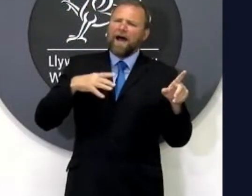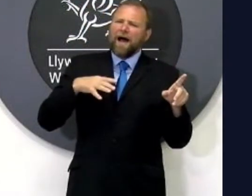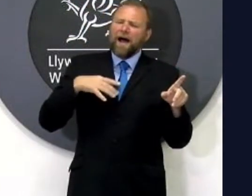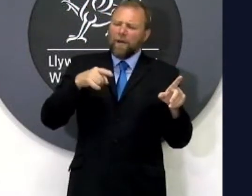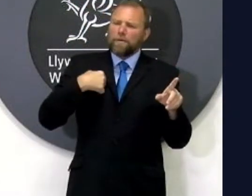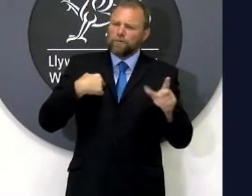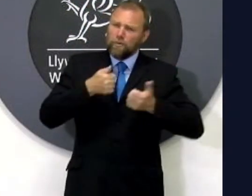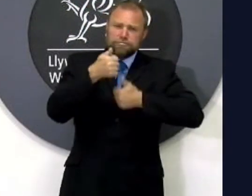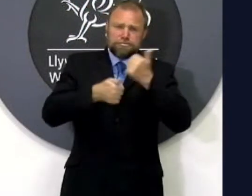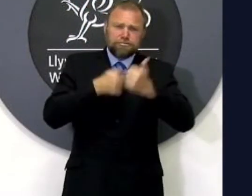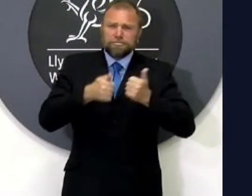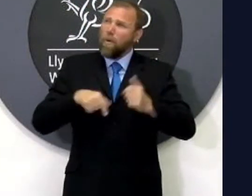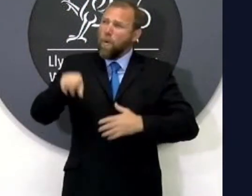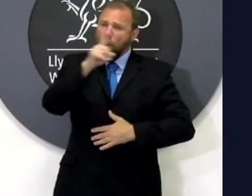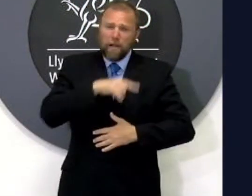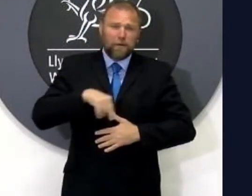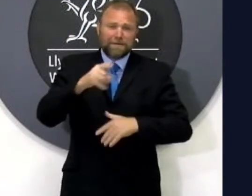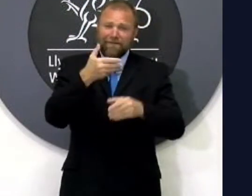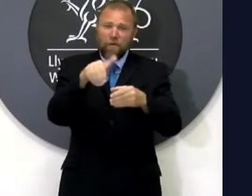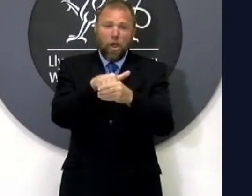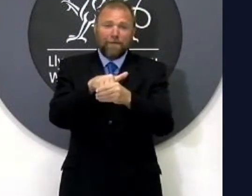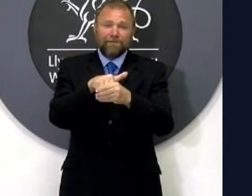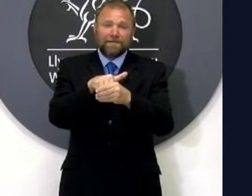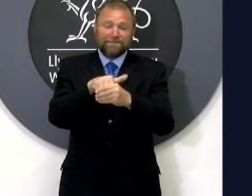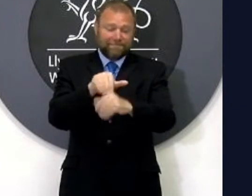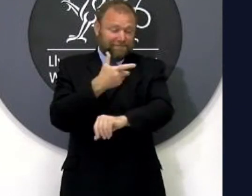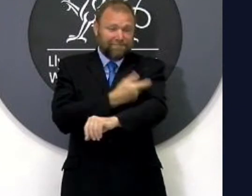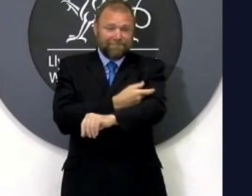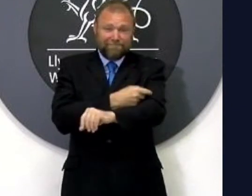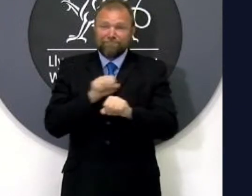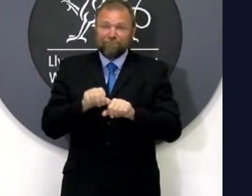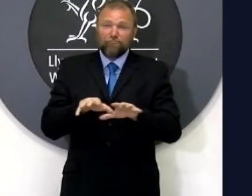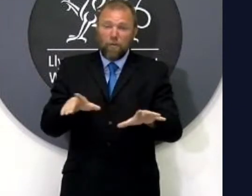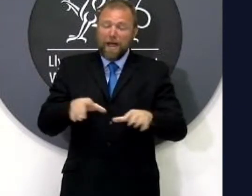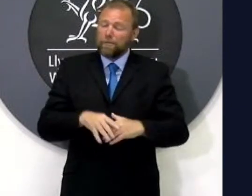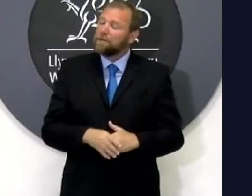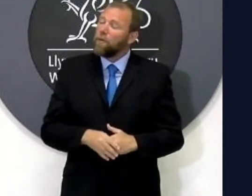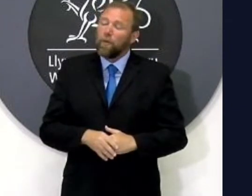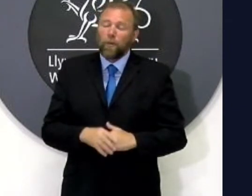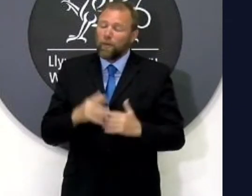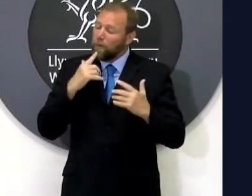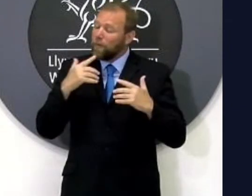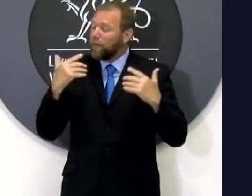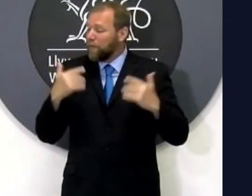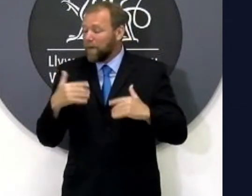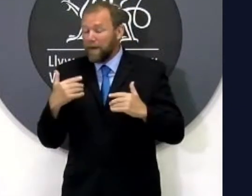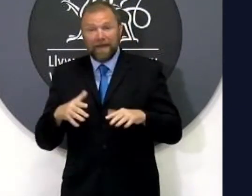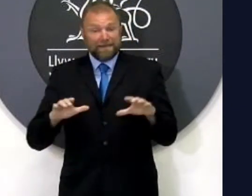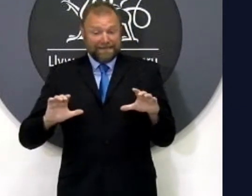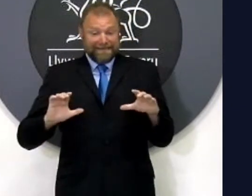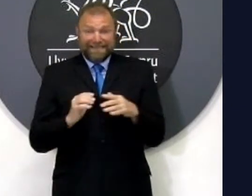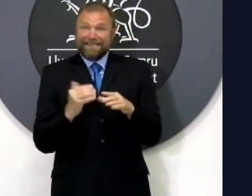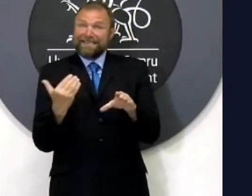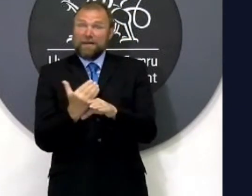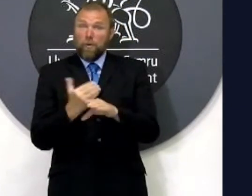involved in the vaccine rollout. It's a real testament to the kind of teamwork that we've seen in Wales, the Welsh Government working with health boards, with